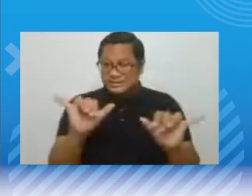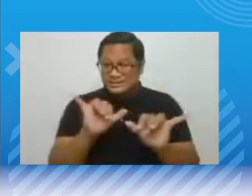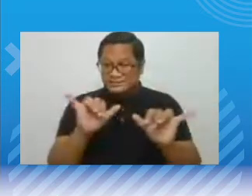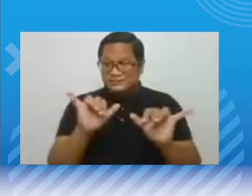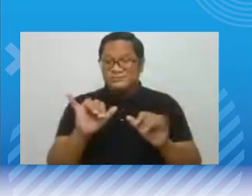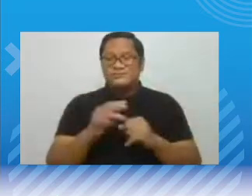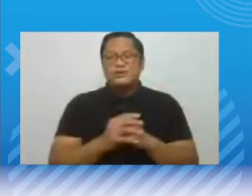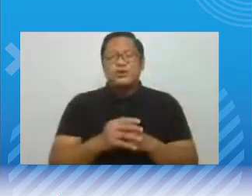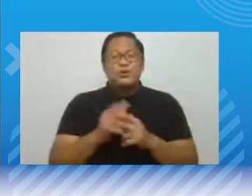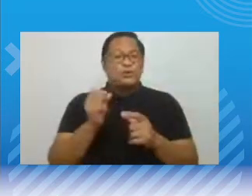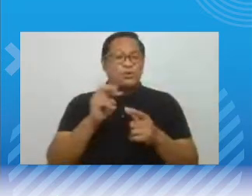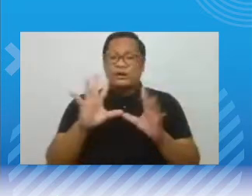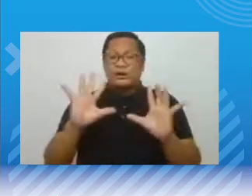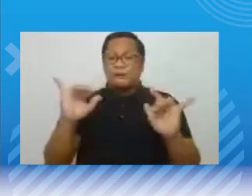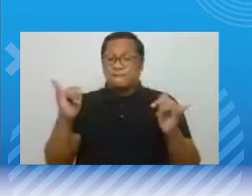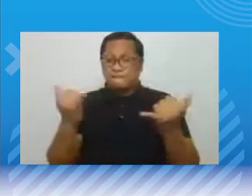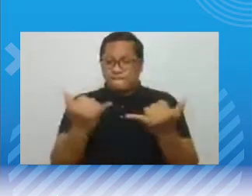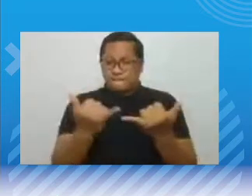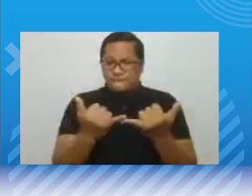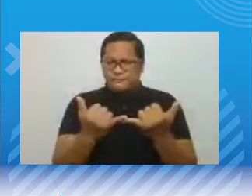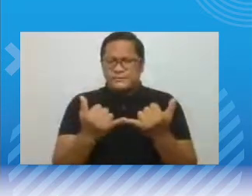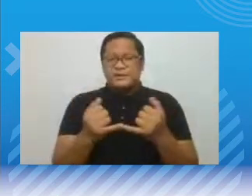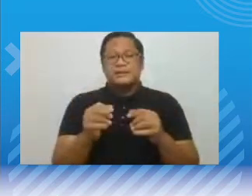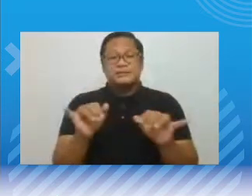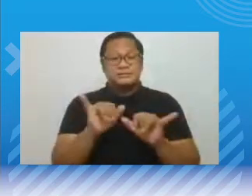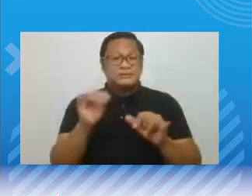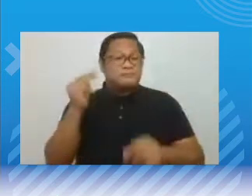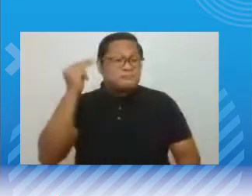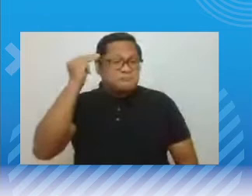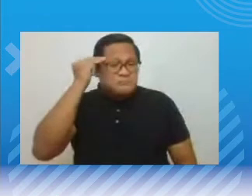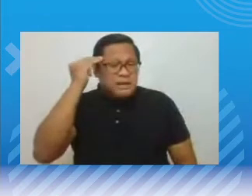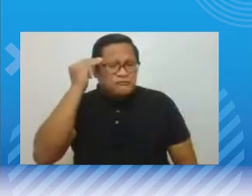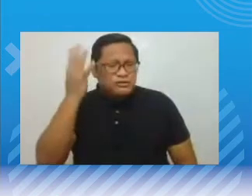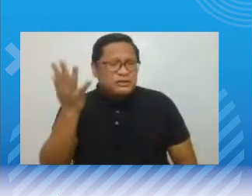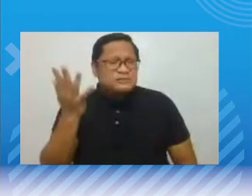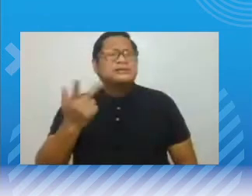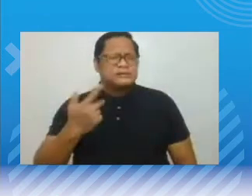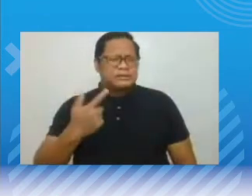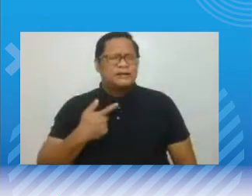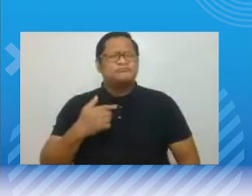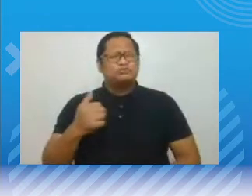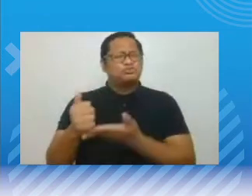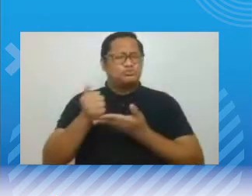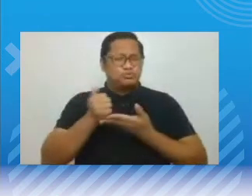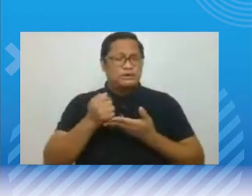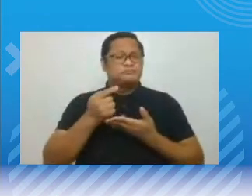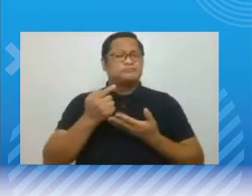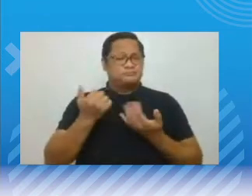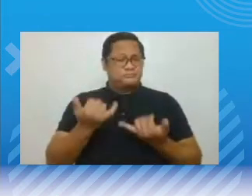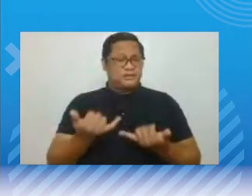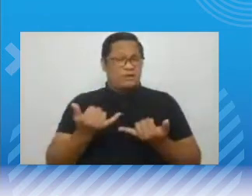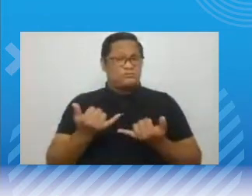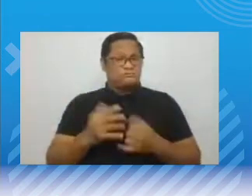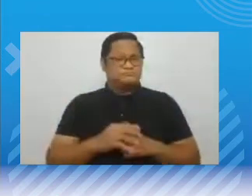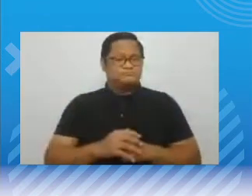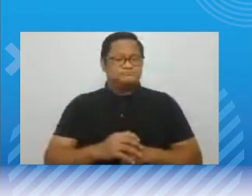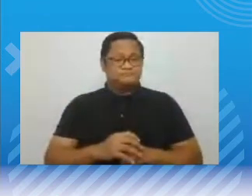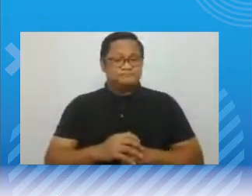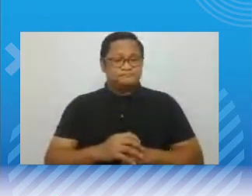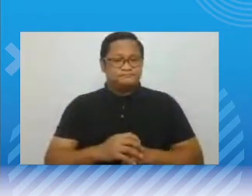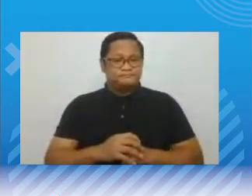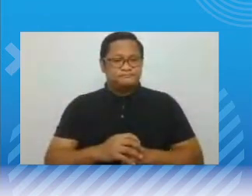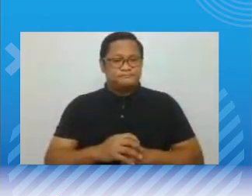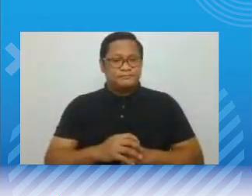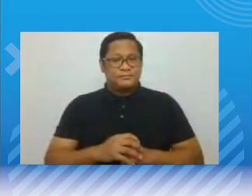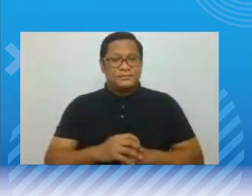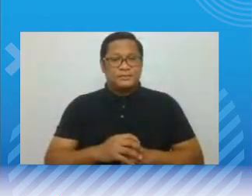with corporations. Mindfulness actually is something that will help us right now. Okay.